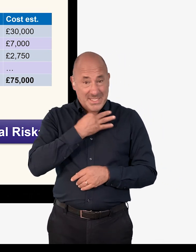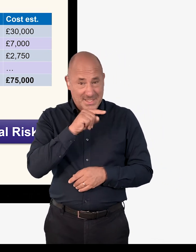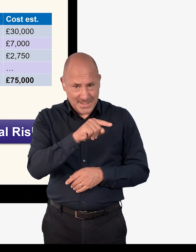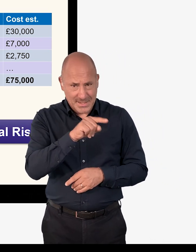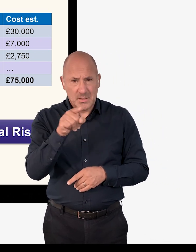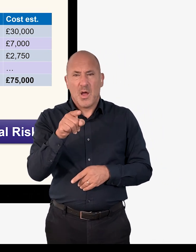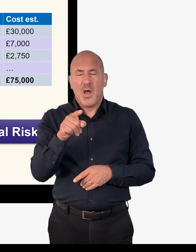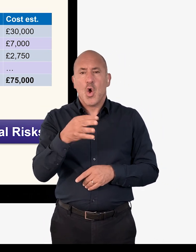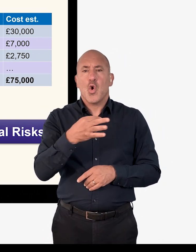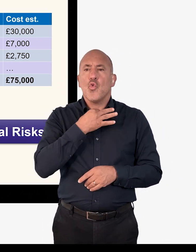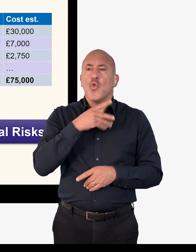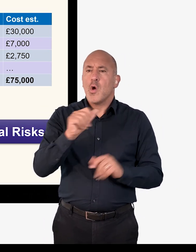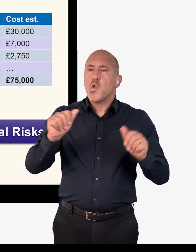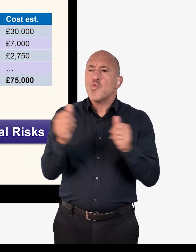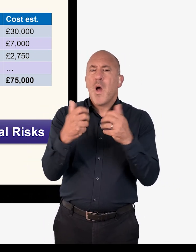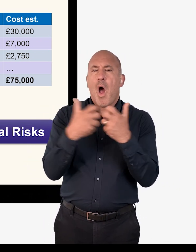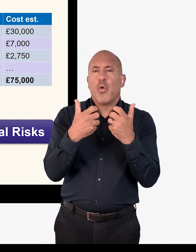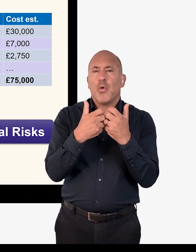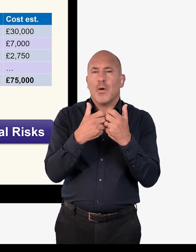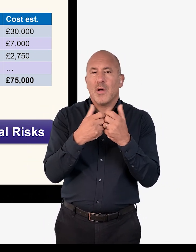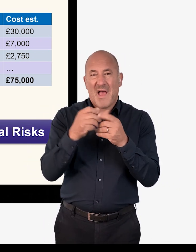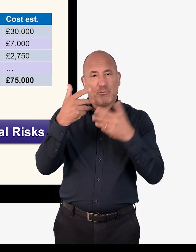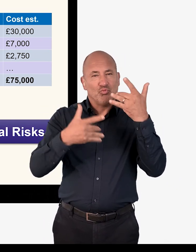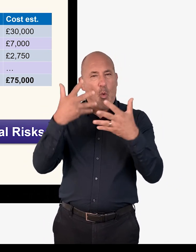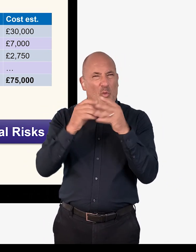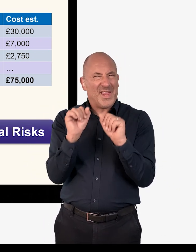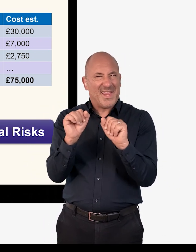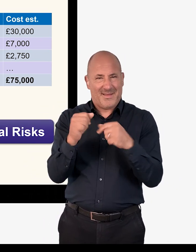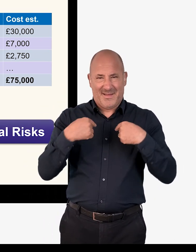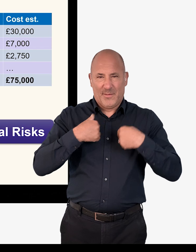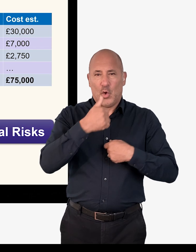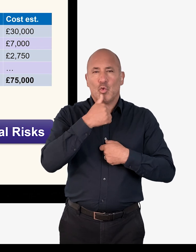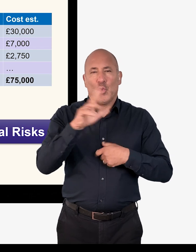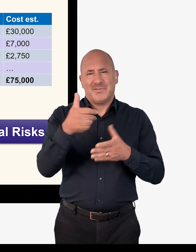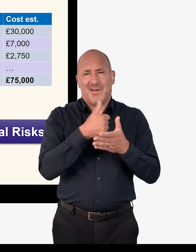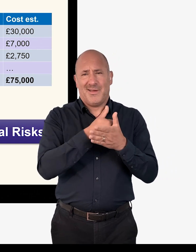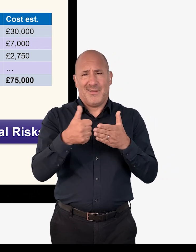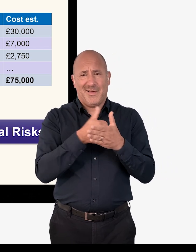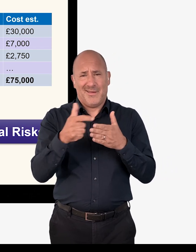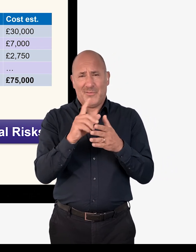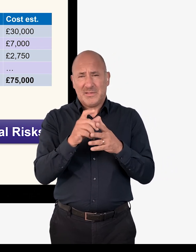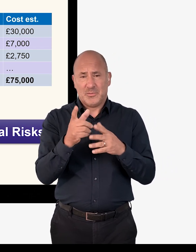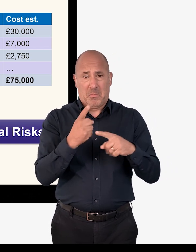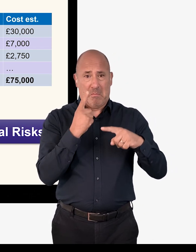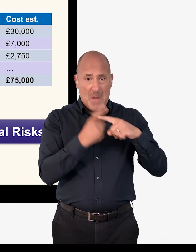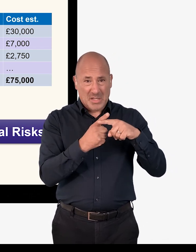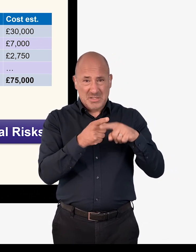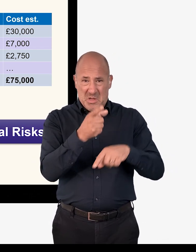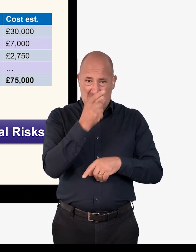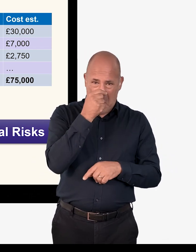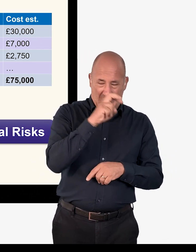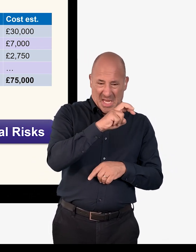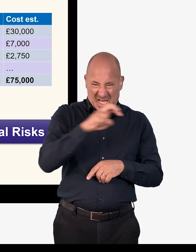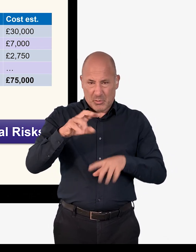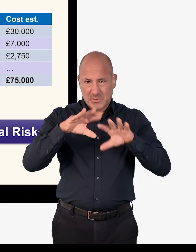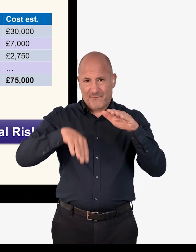risk factor, what your mitigations are, some type of scoring system. Here at Arts Council England, we use the